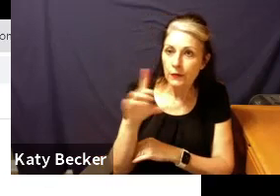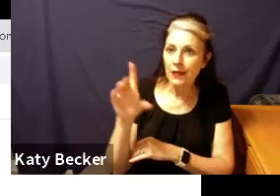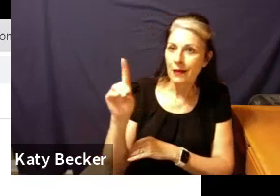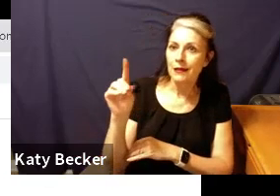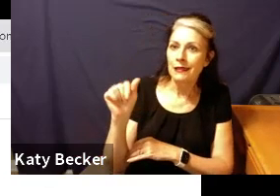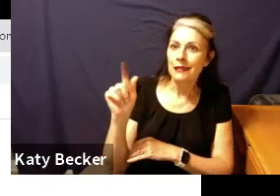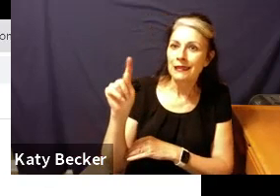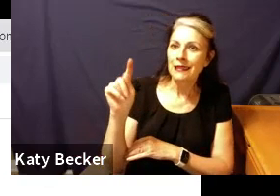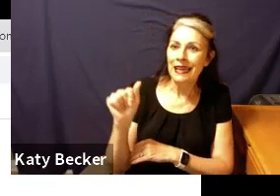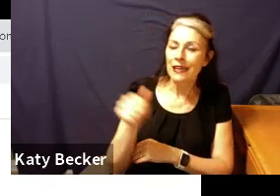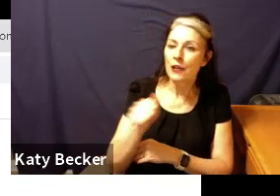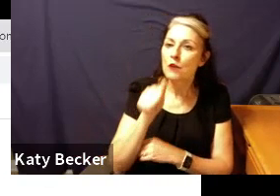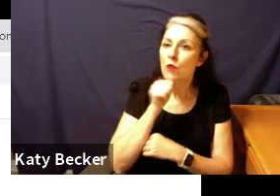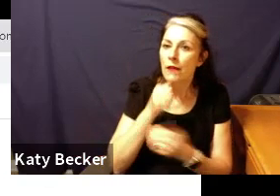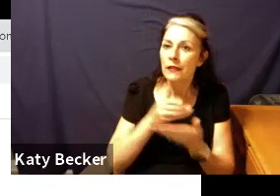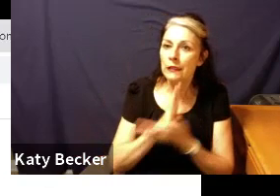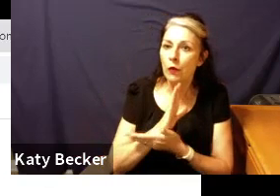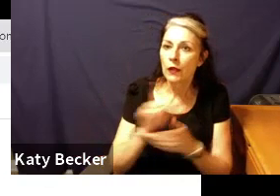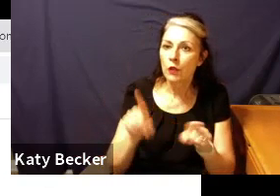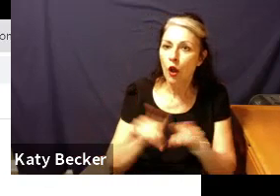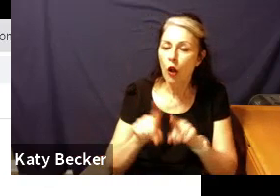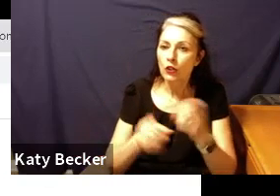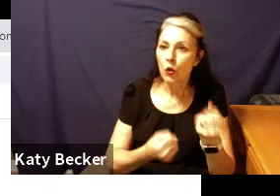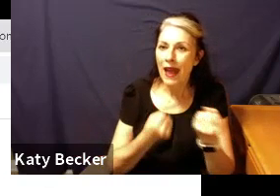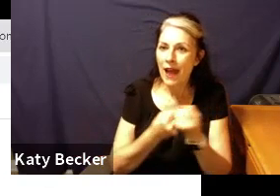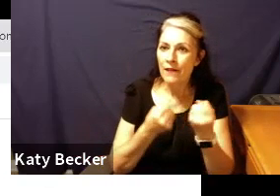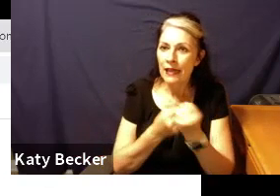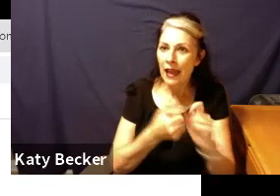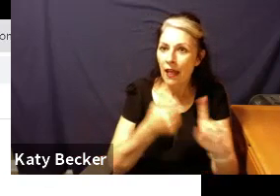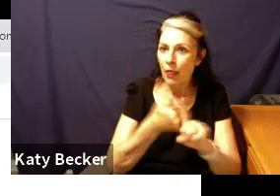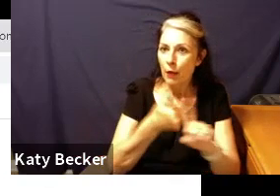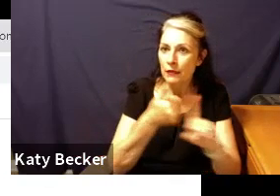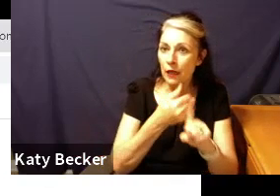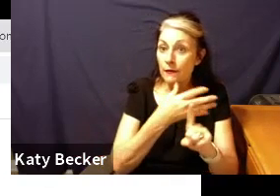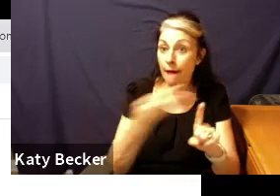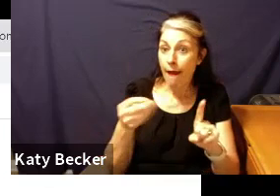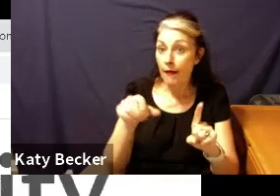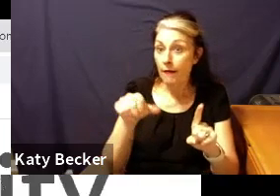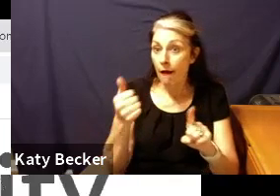rights, and they can also advocate for themselves and others.